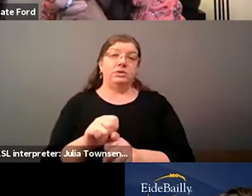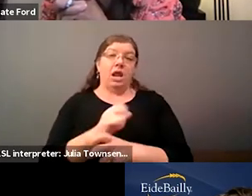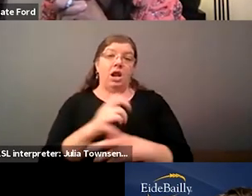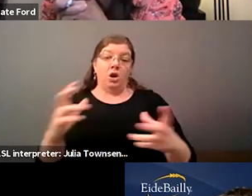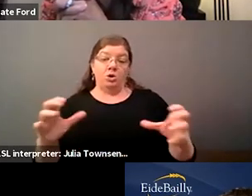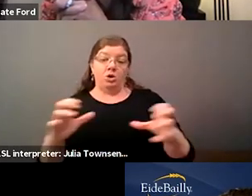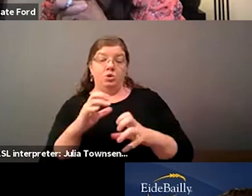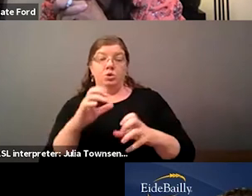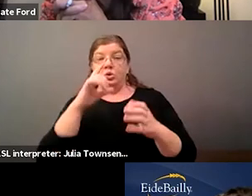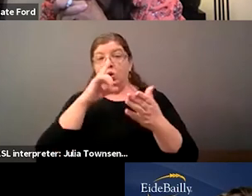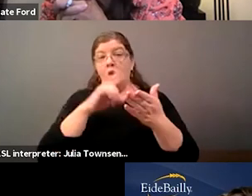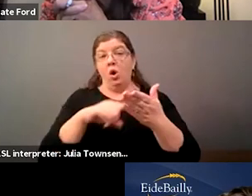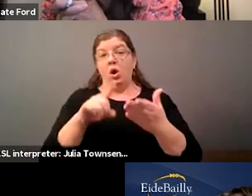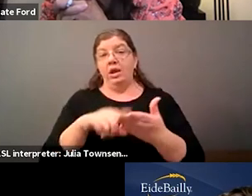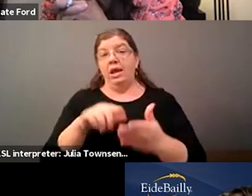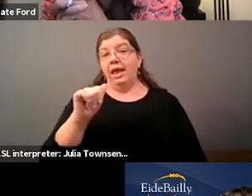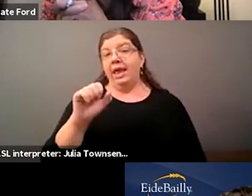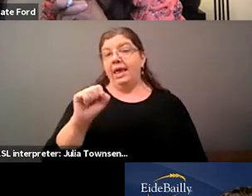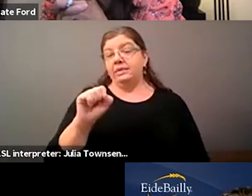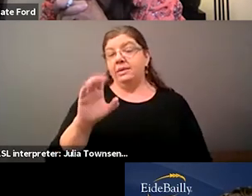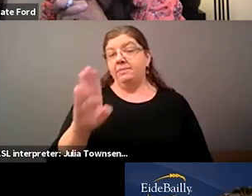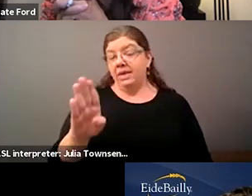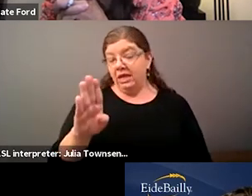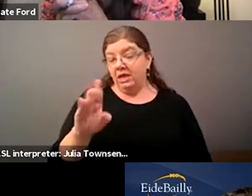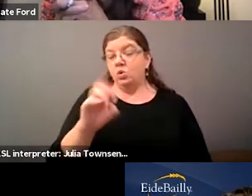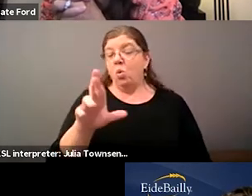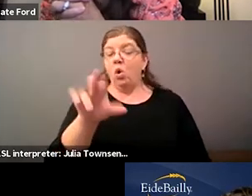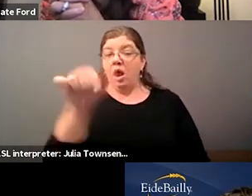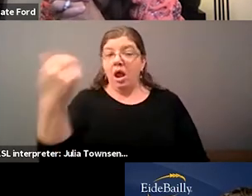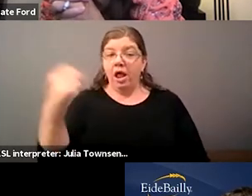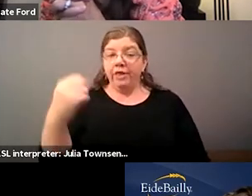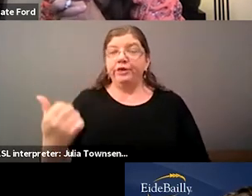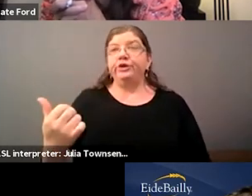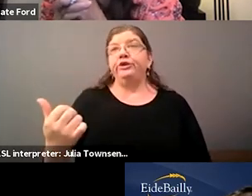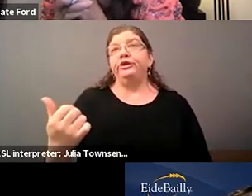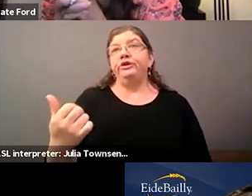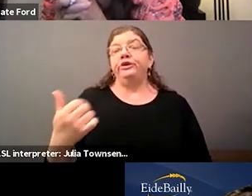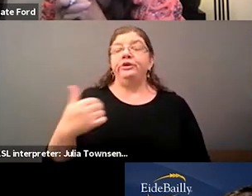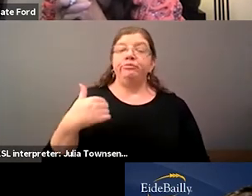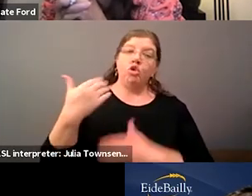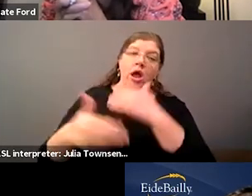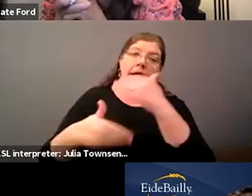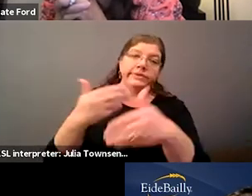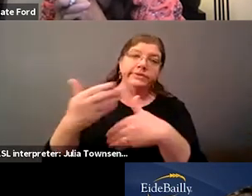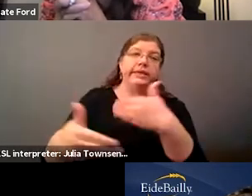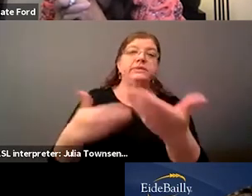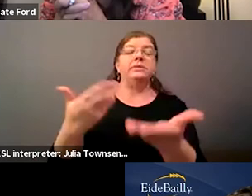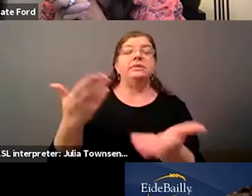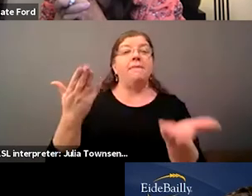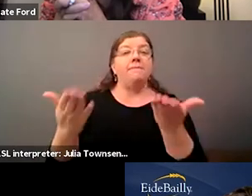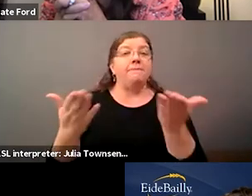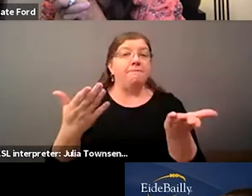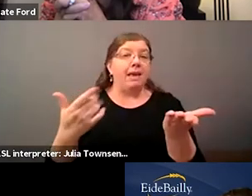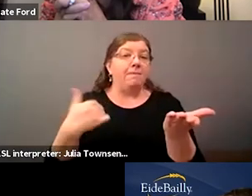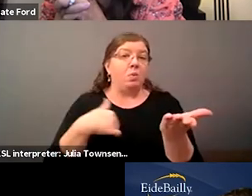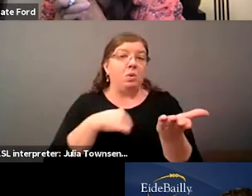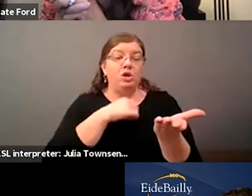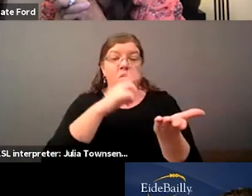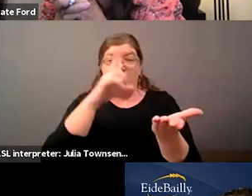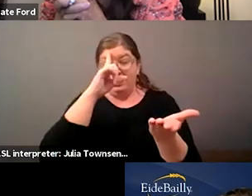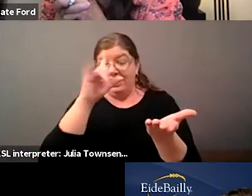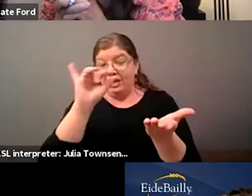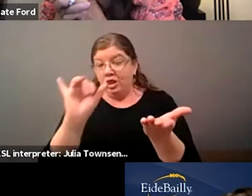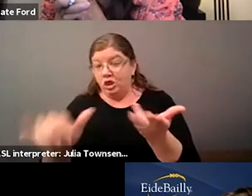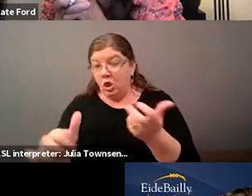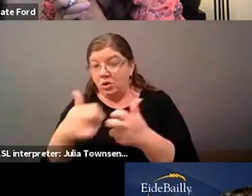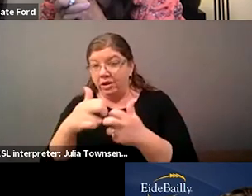to audit you know asbs or other um processes that maybe we don't think those types of findings would ever rise to